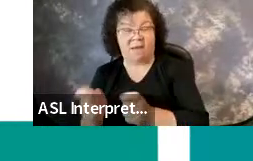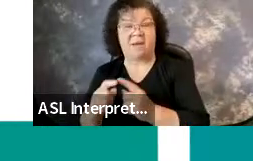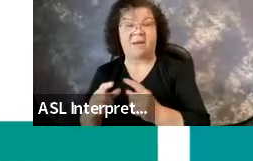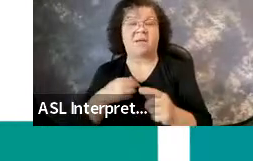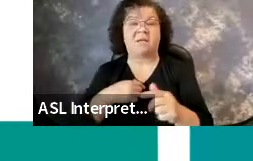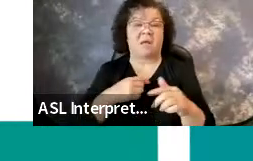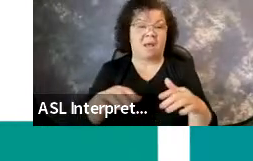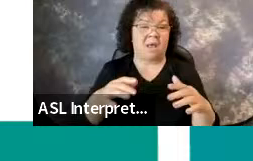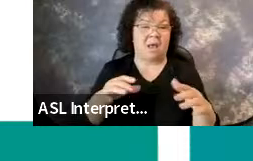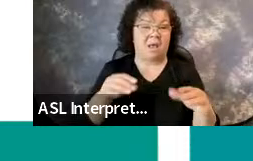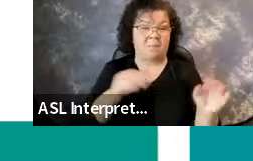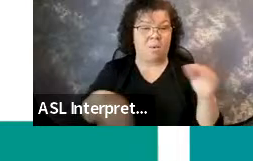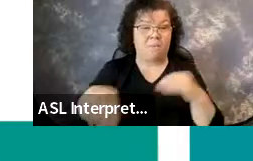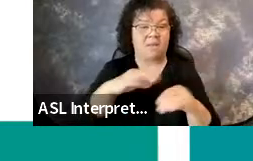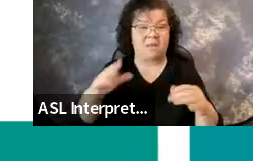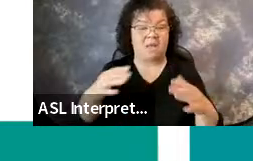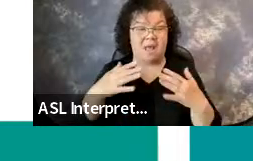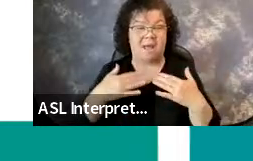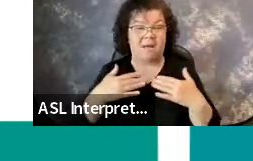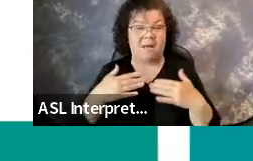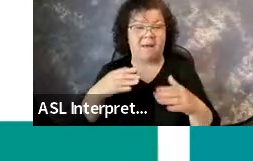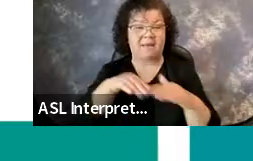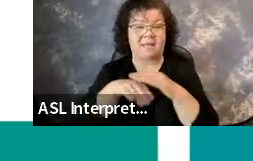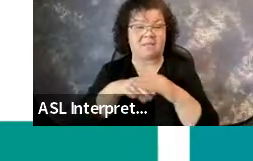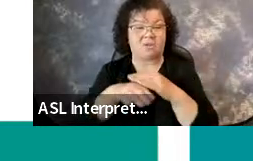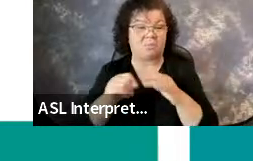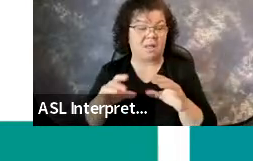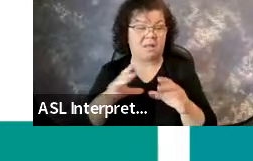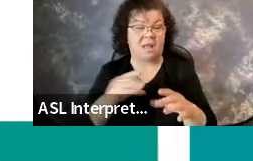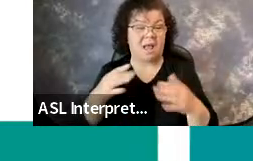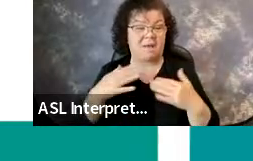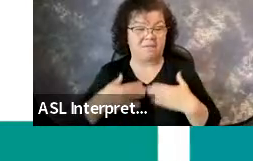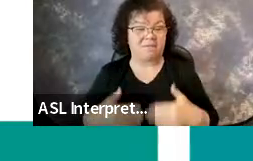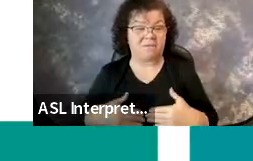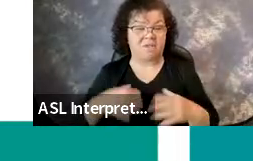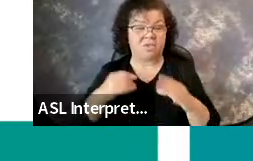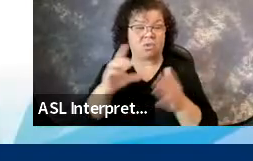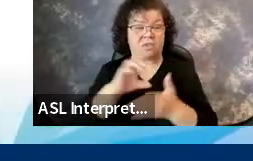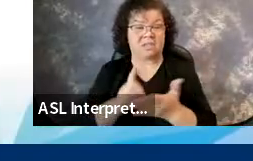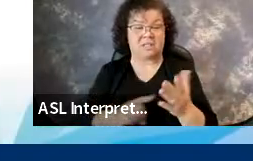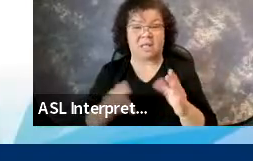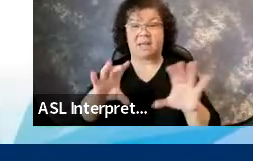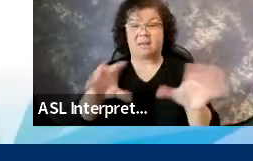and physical design categories, followed by our closing and next steps.